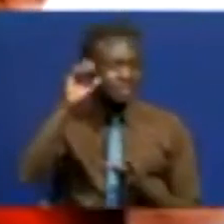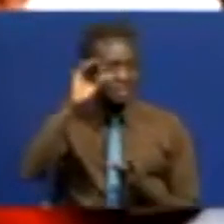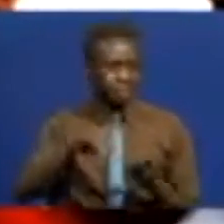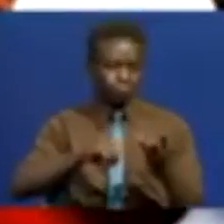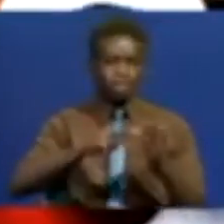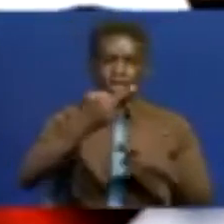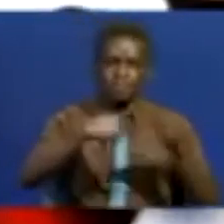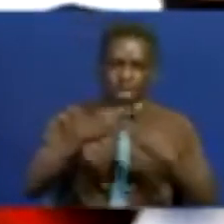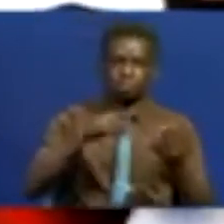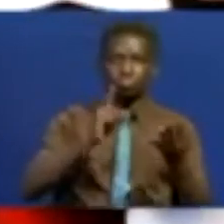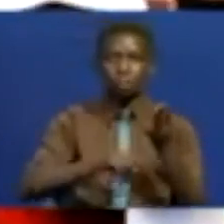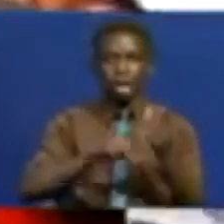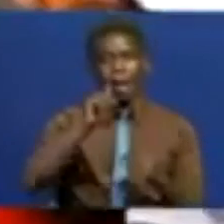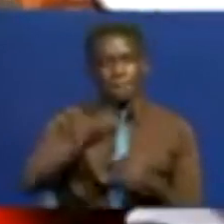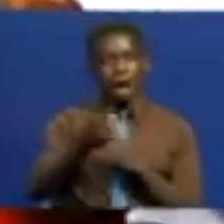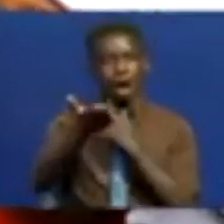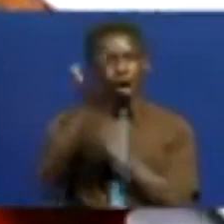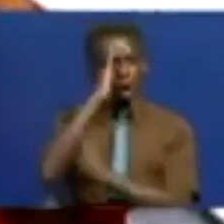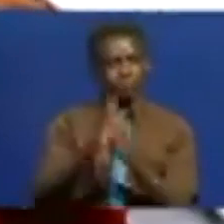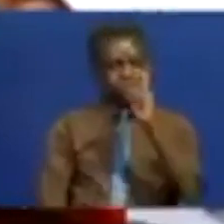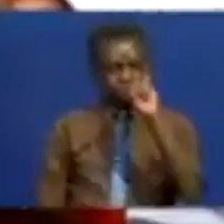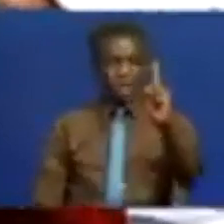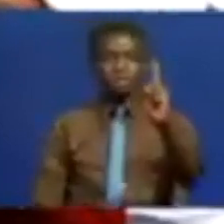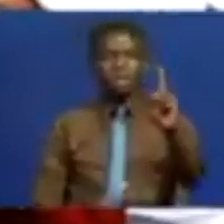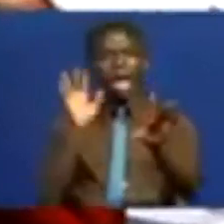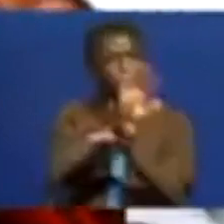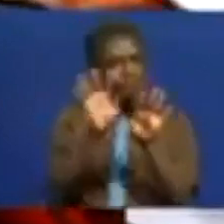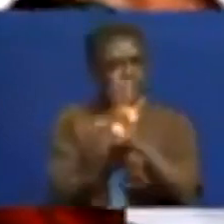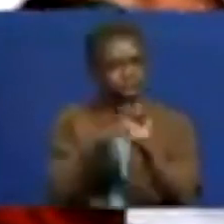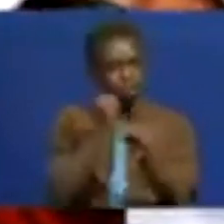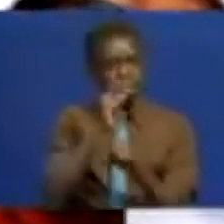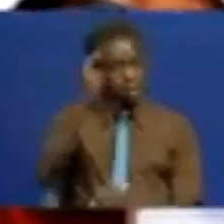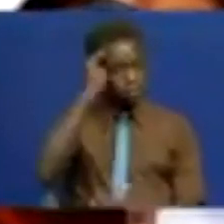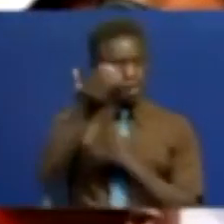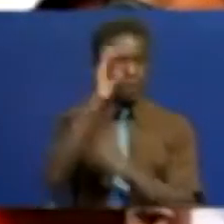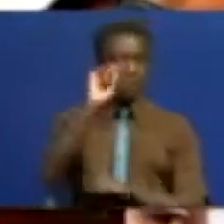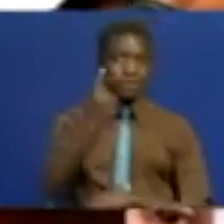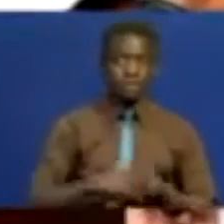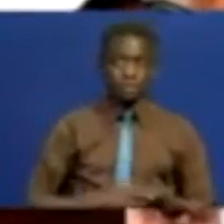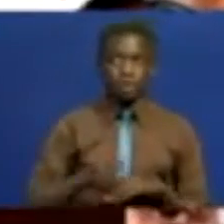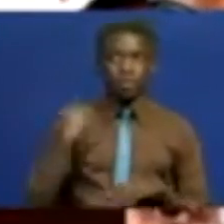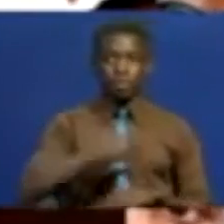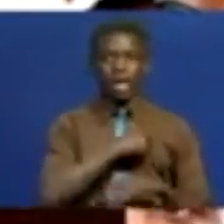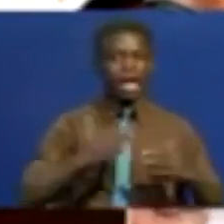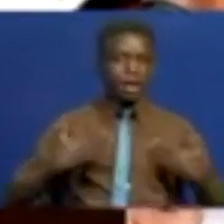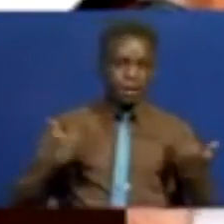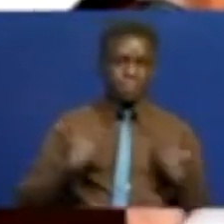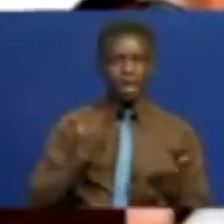and putting God first in everything that you do. We are happy, we are humbled with the, whatever the scores that we've gotten. We have